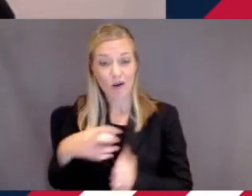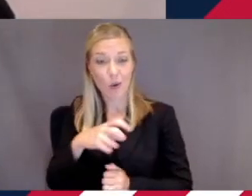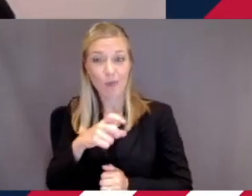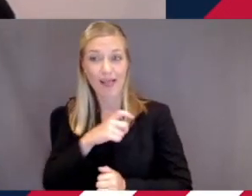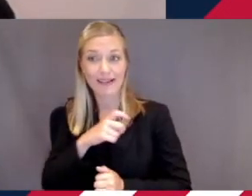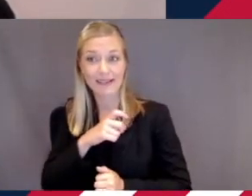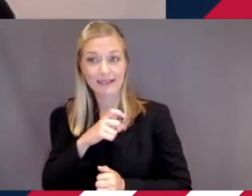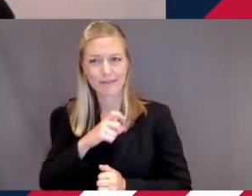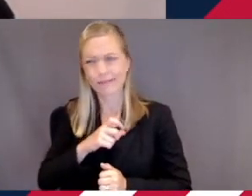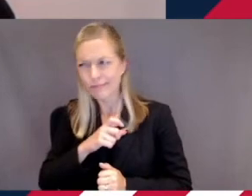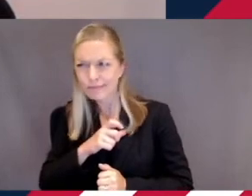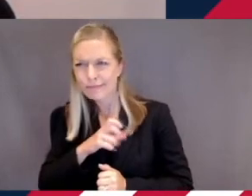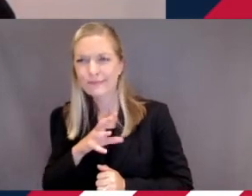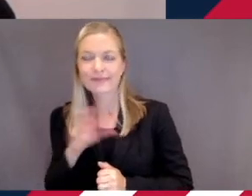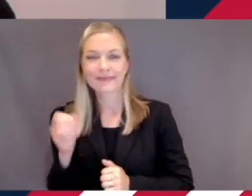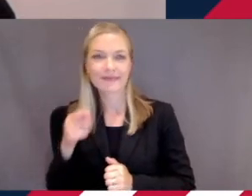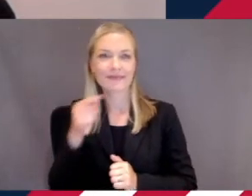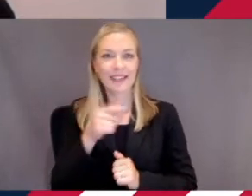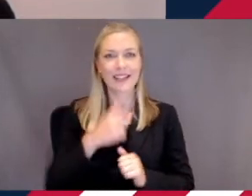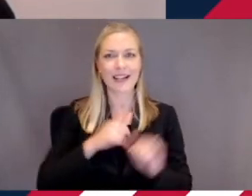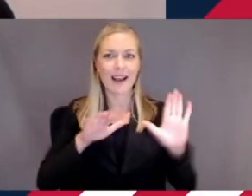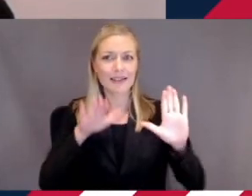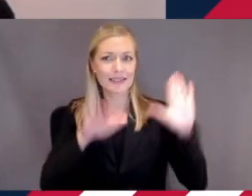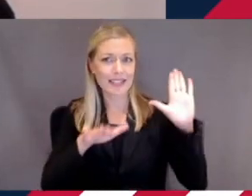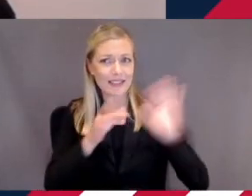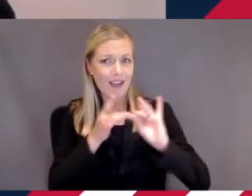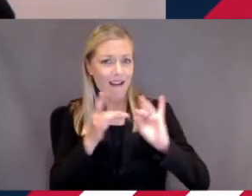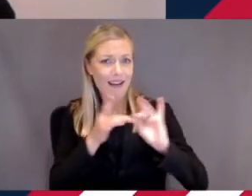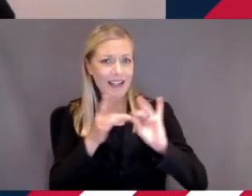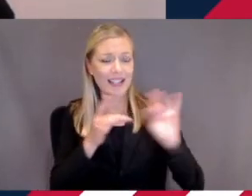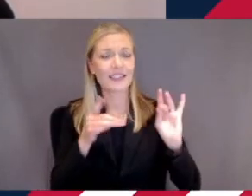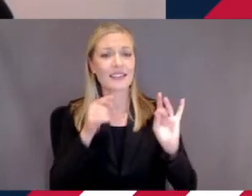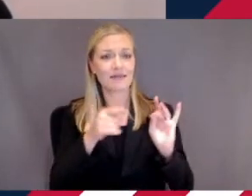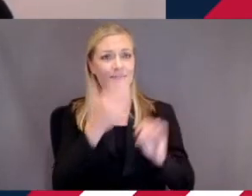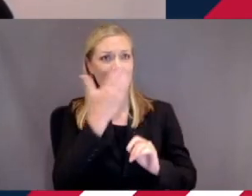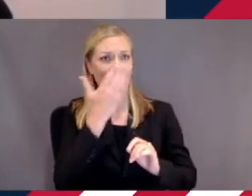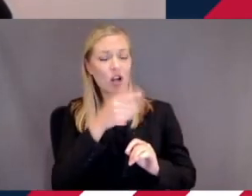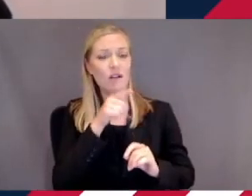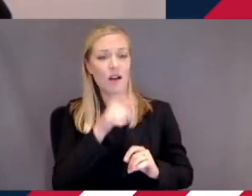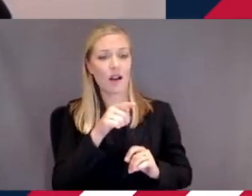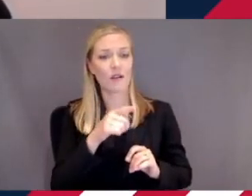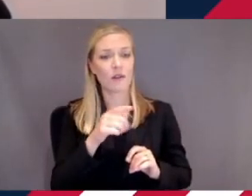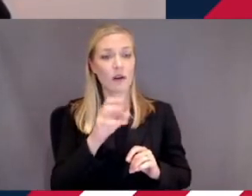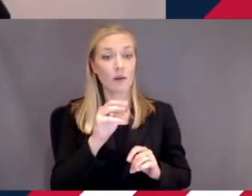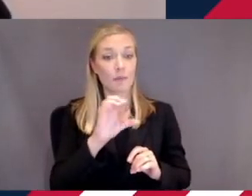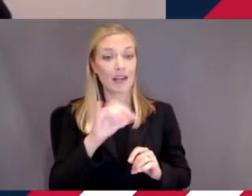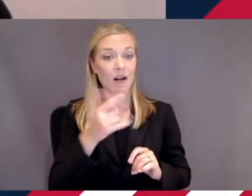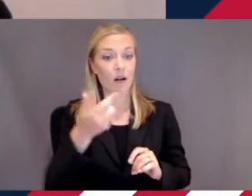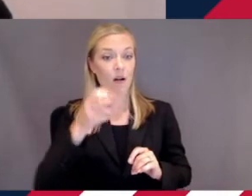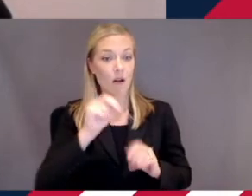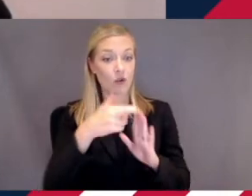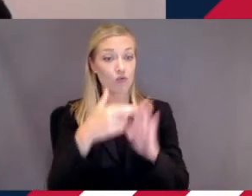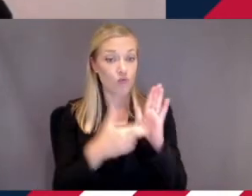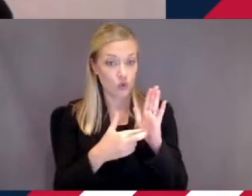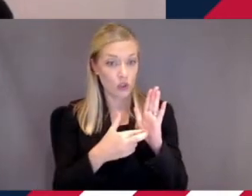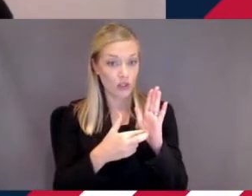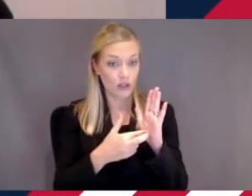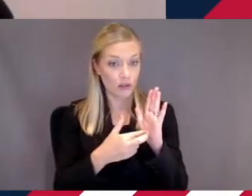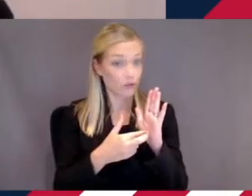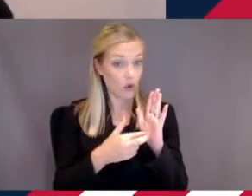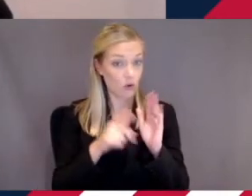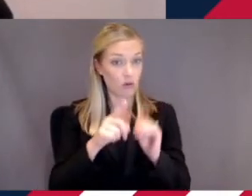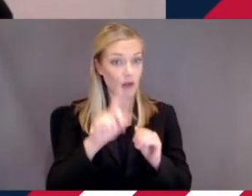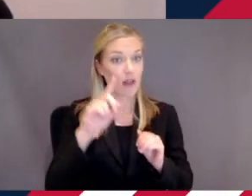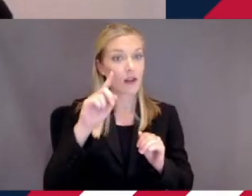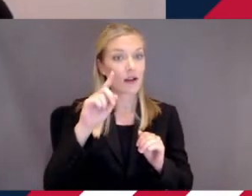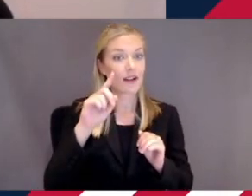before the DNC's McGovern-Hughes Commission, which changed the rules in substantial ways to